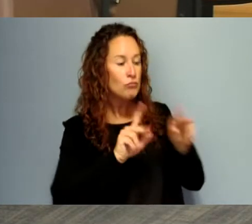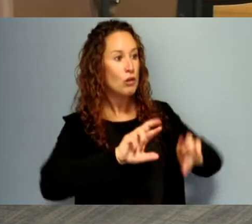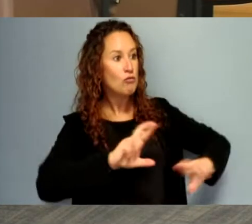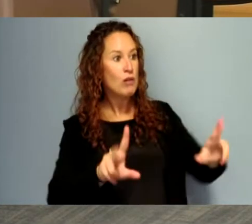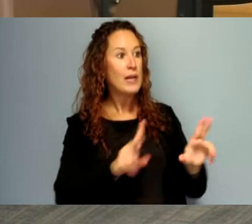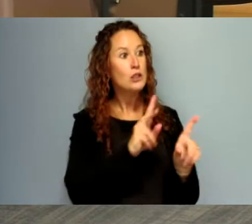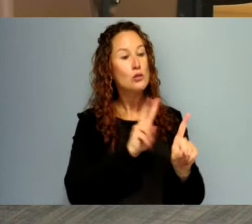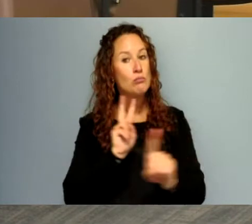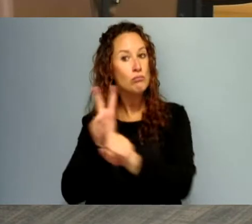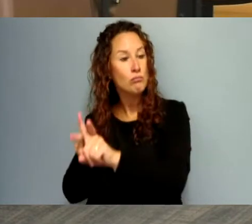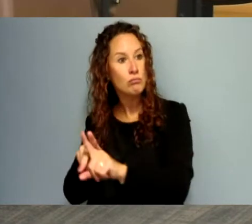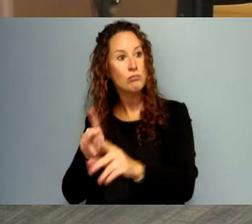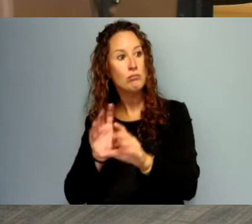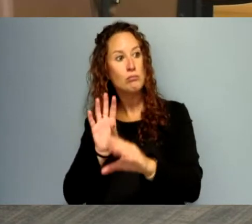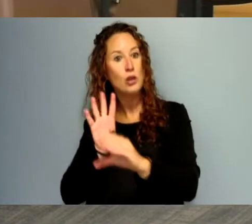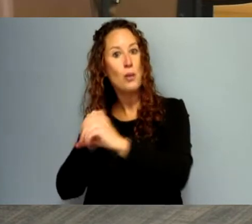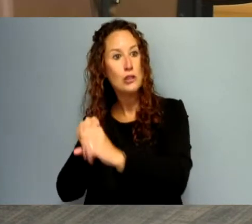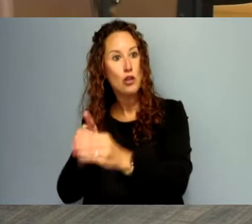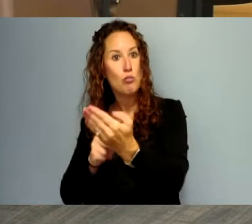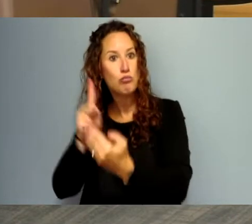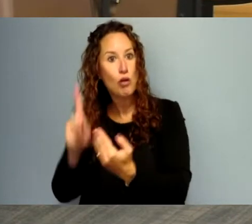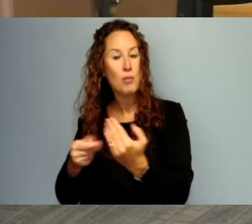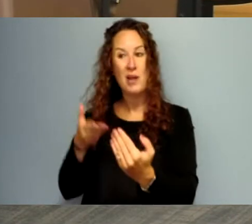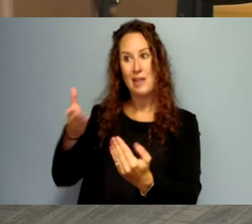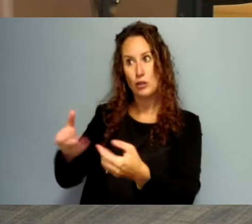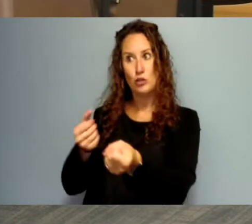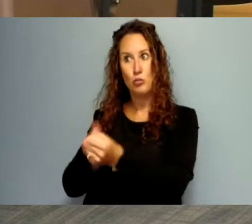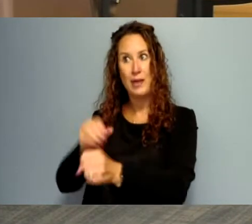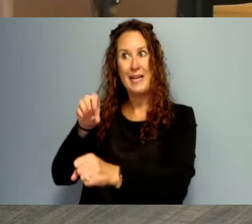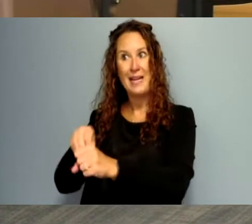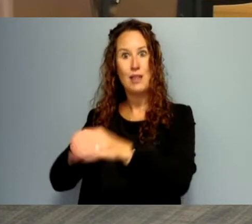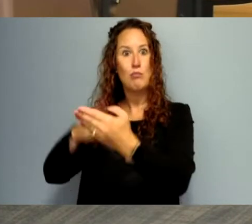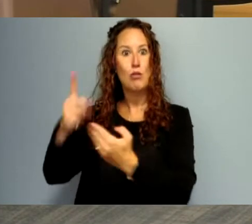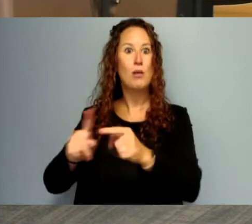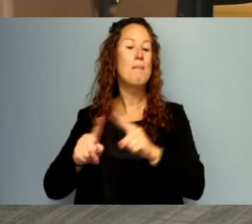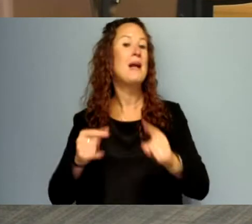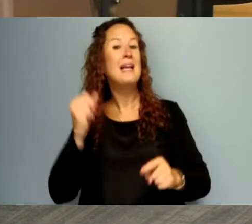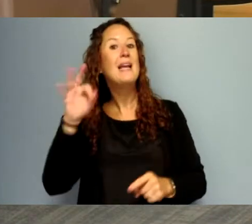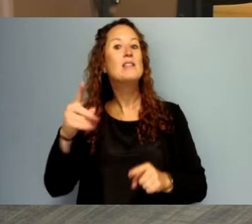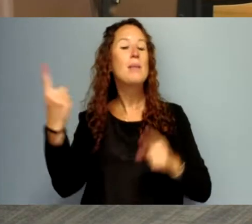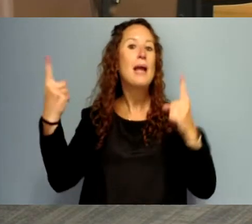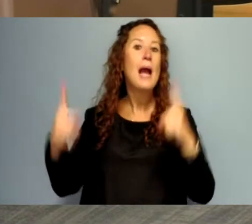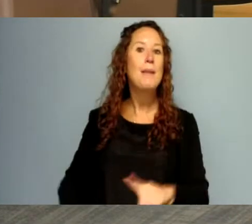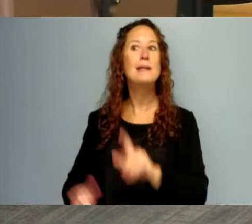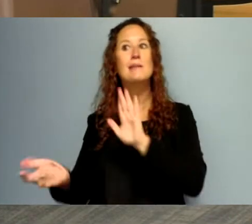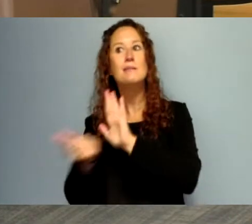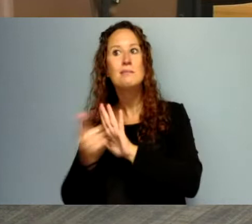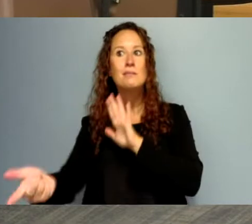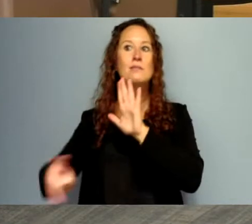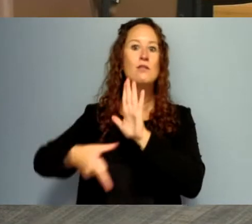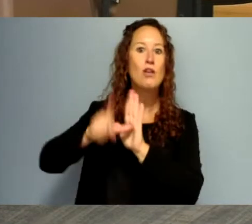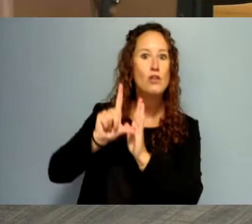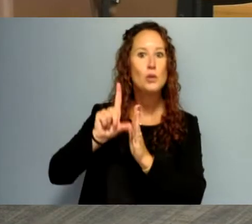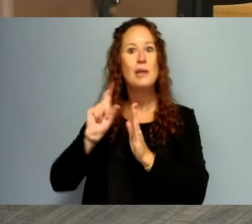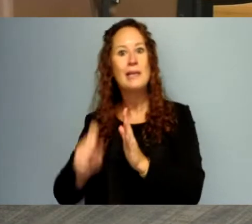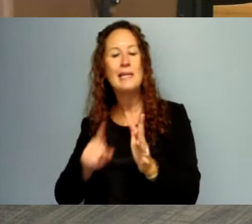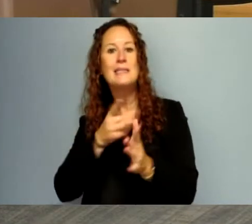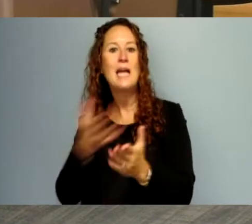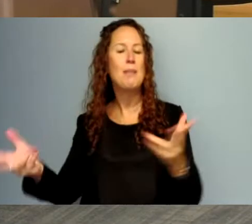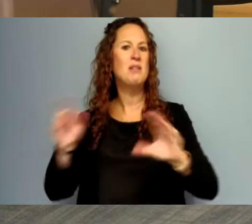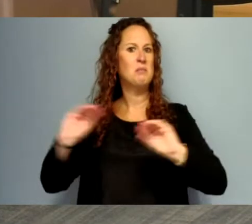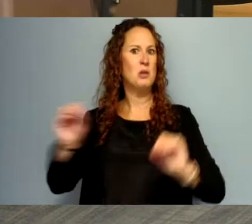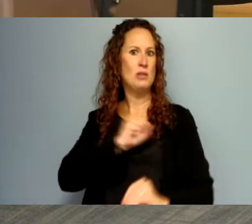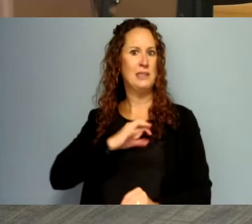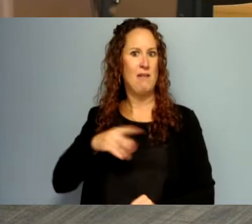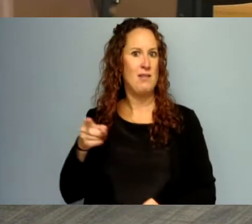when they enter the program. But we don't have enough personnel to be there if there's violations or for the reviews. For the